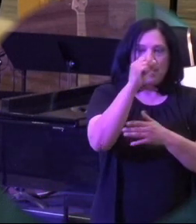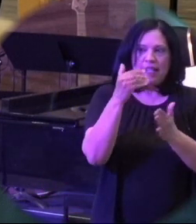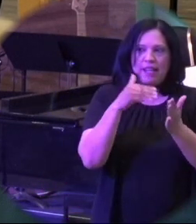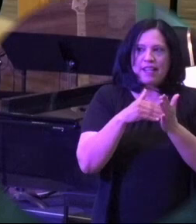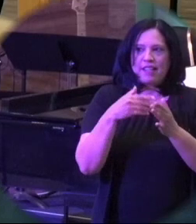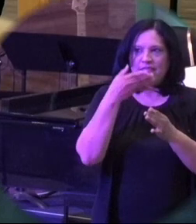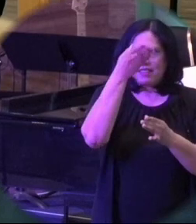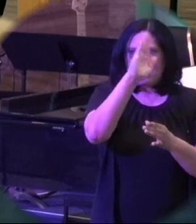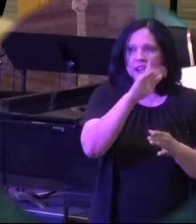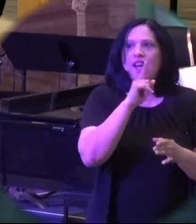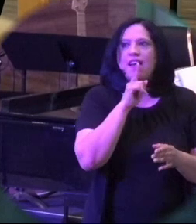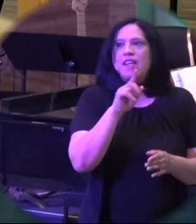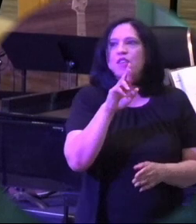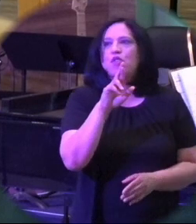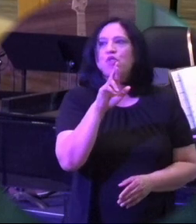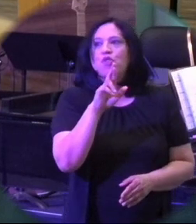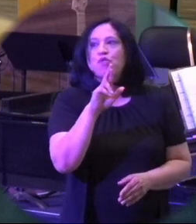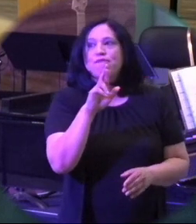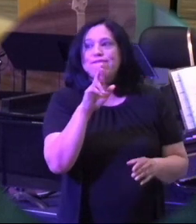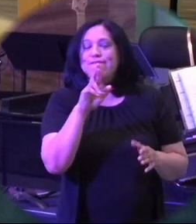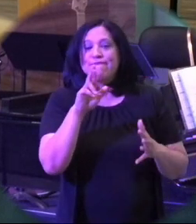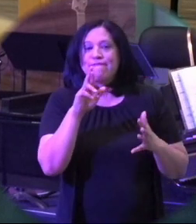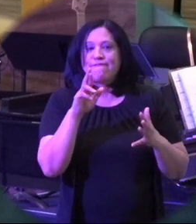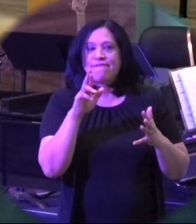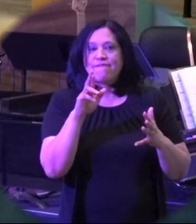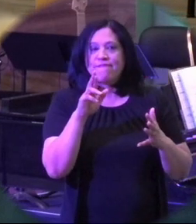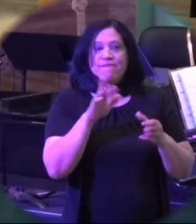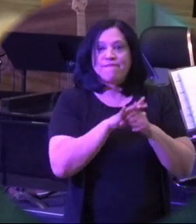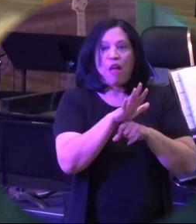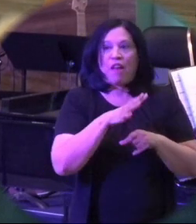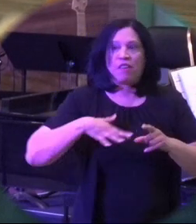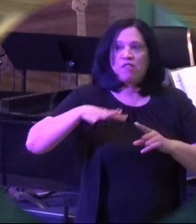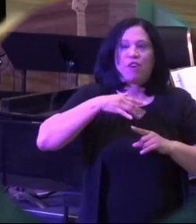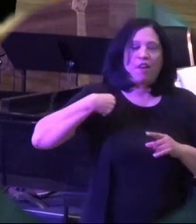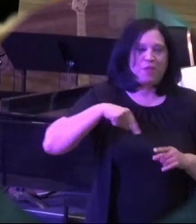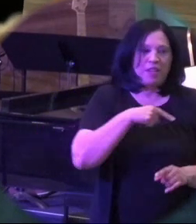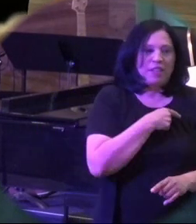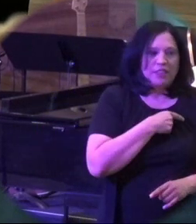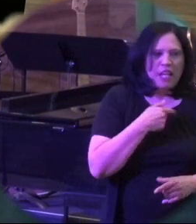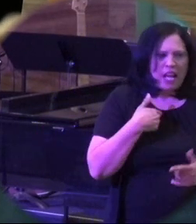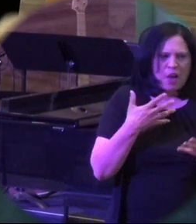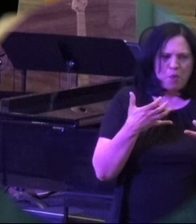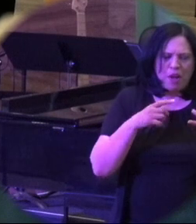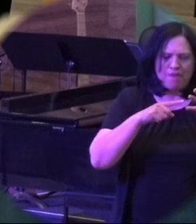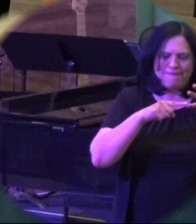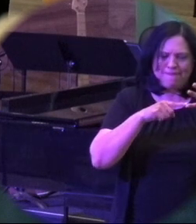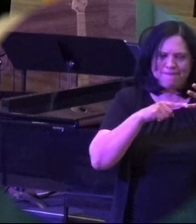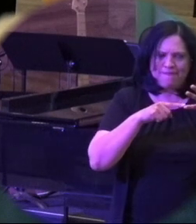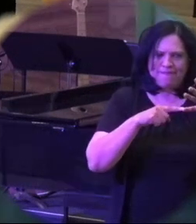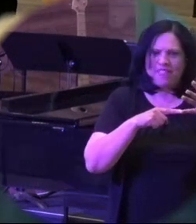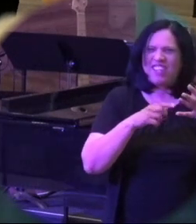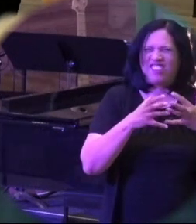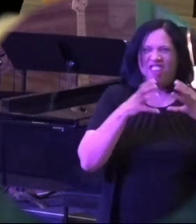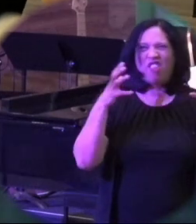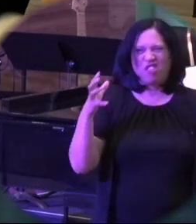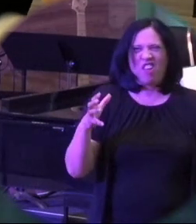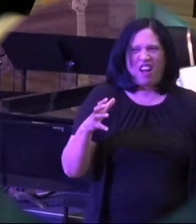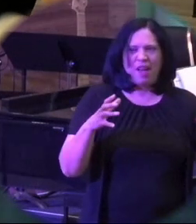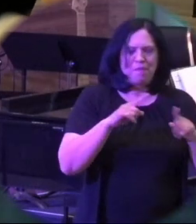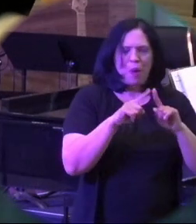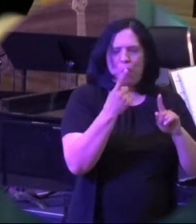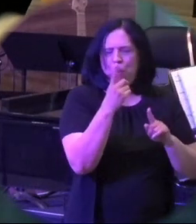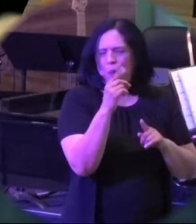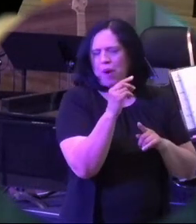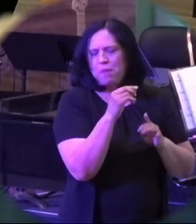all around us. And I'd like to just give one more example. It's because there's lots of Babel rebellion in our